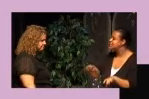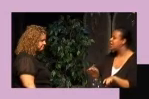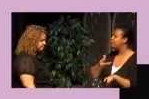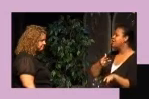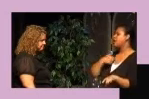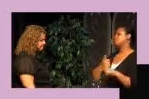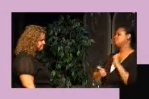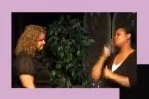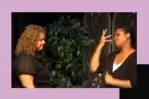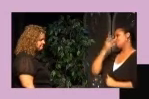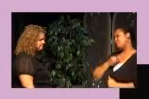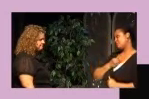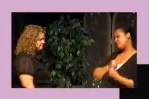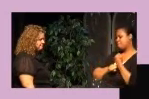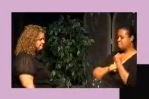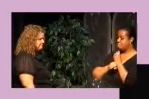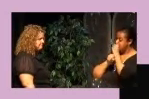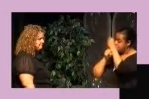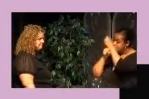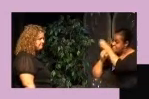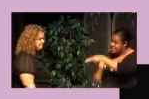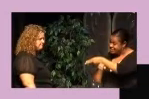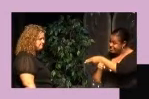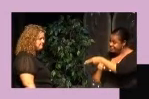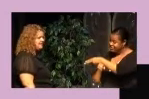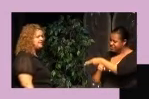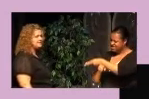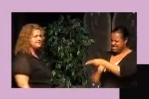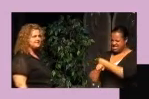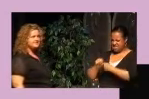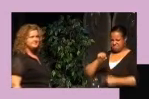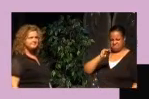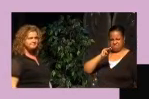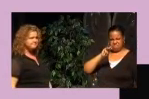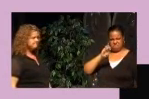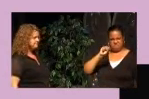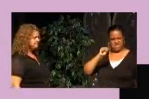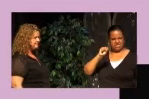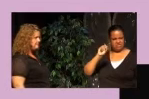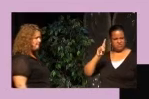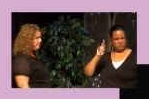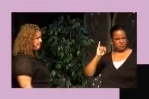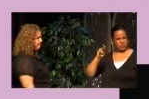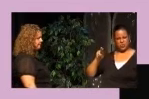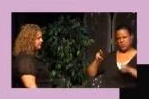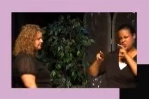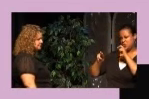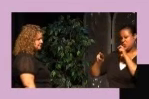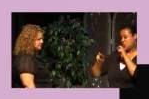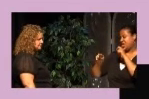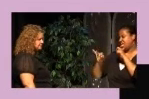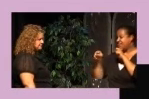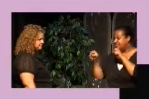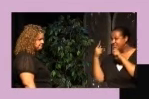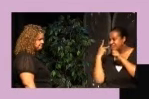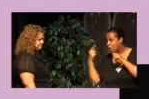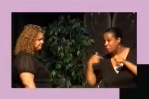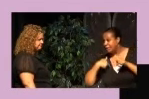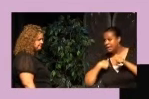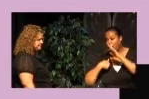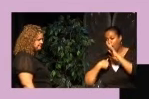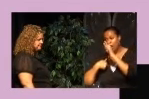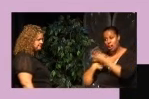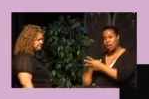I am the fairest. And I don't know this Mezrin, but if he saw me, he wouldn't even look at you.